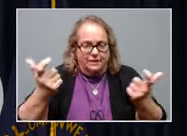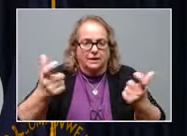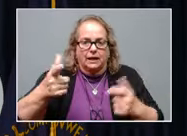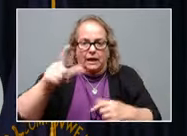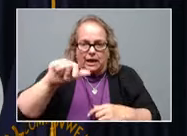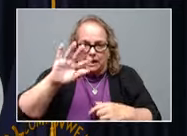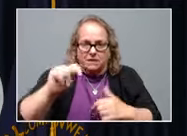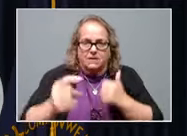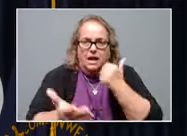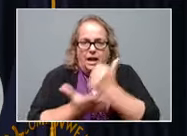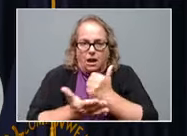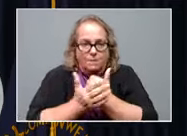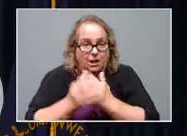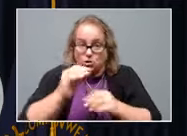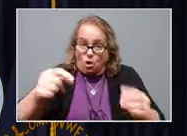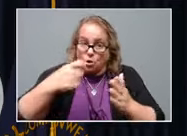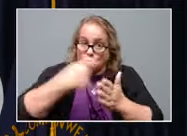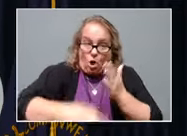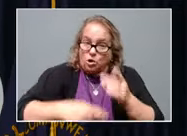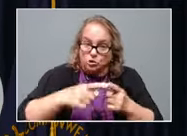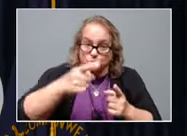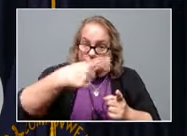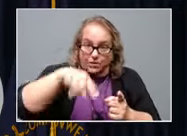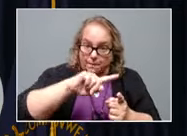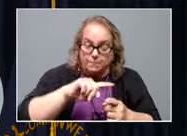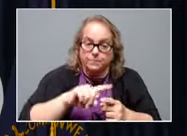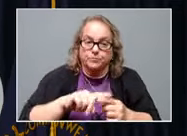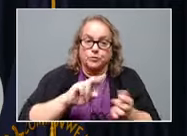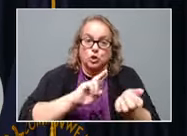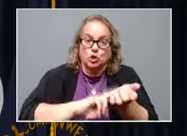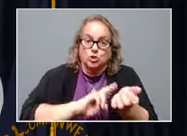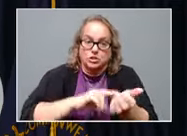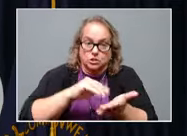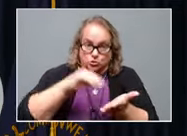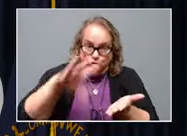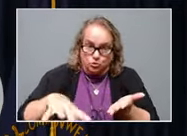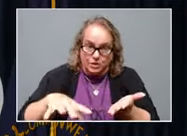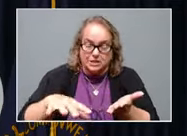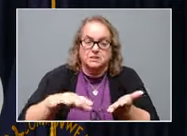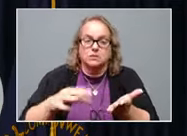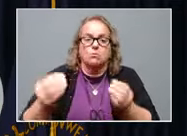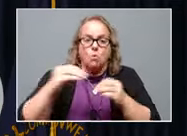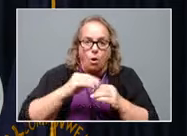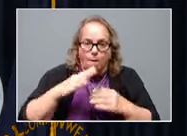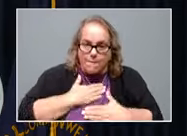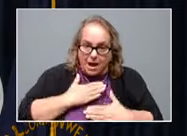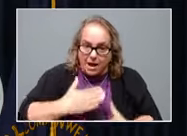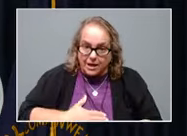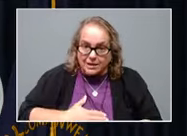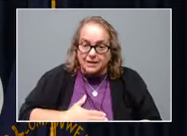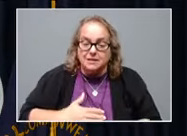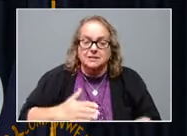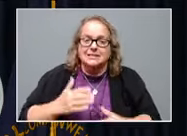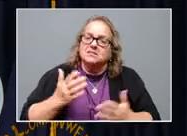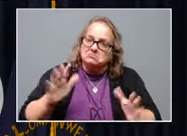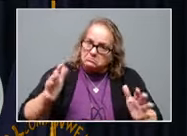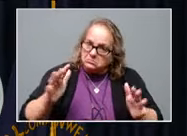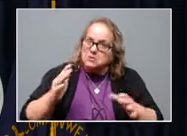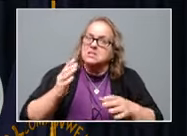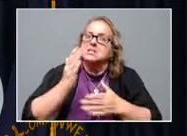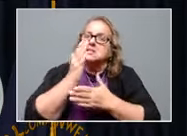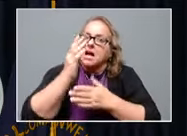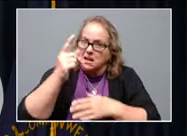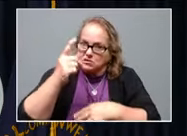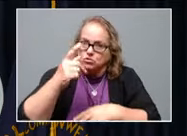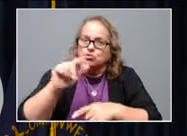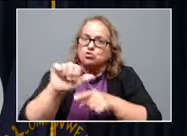at no cost to them as well. Nursing students, again, more bodies, at least semi-trained individuals,